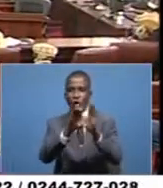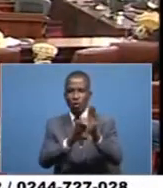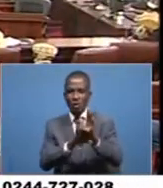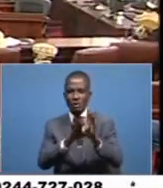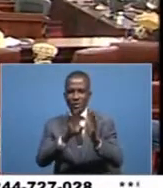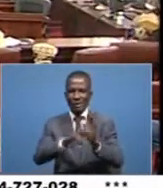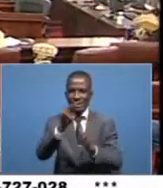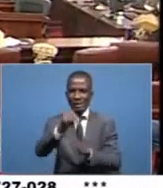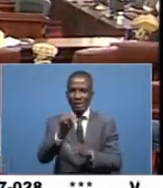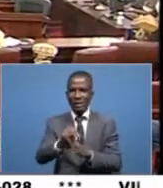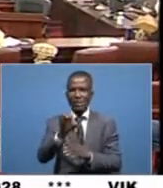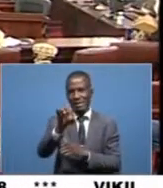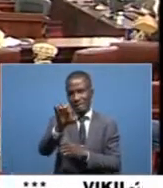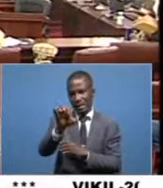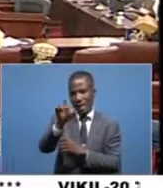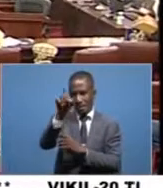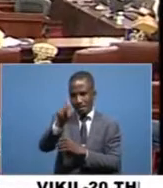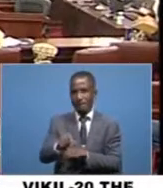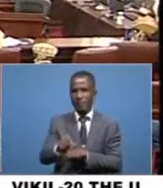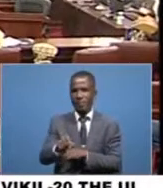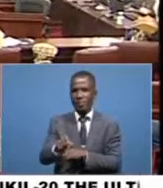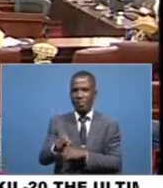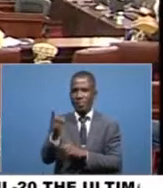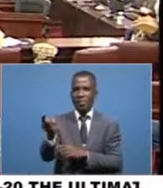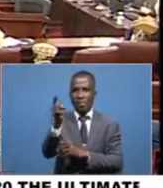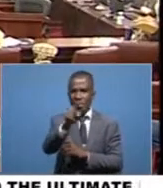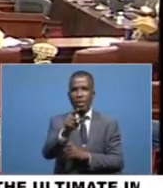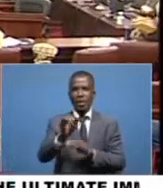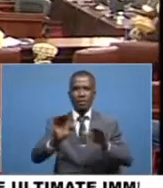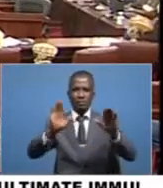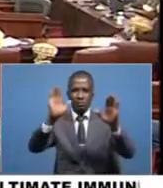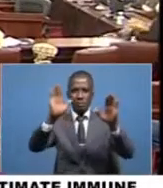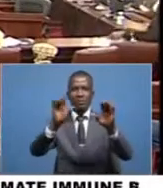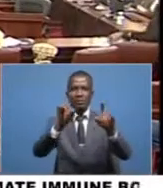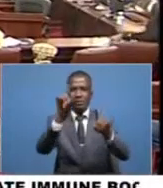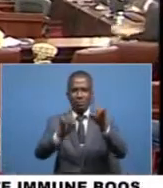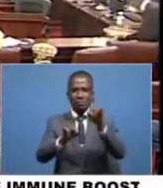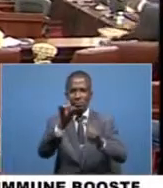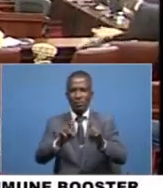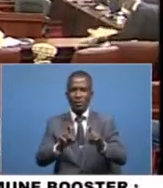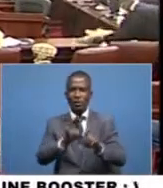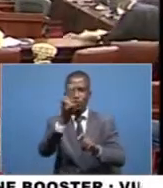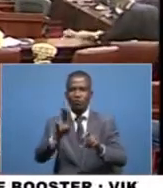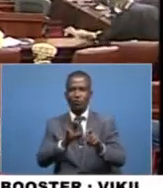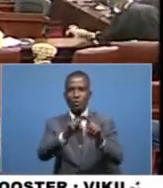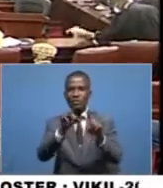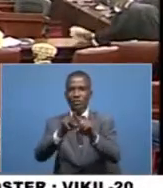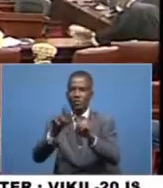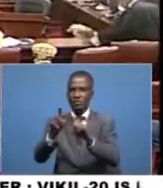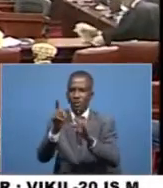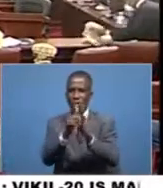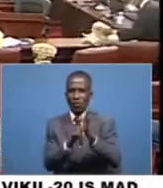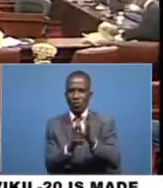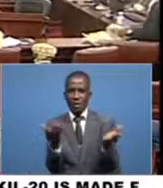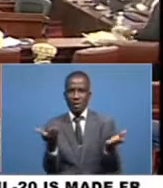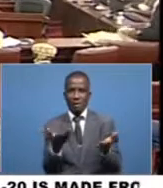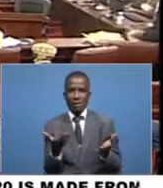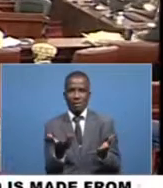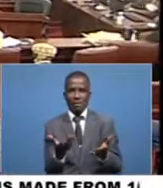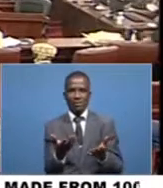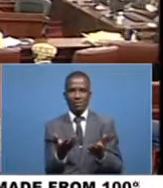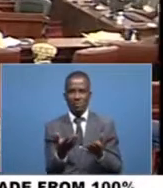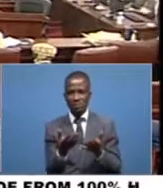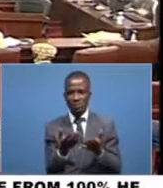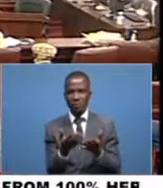required that the first respondent, being a constitutional body, should be subjected to different rules of the court, and our own industry did not unearth